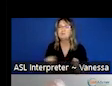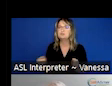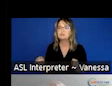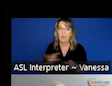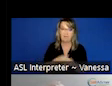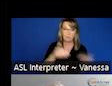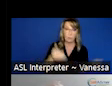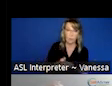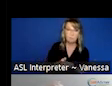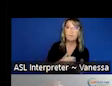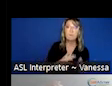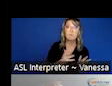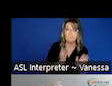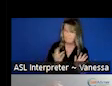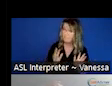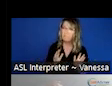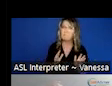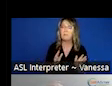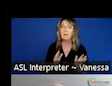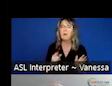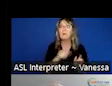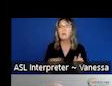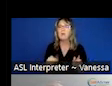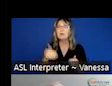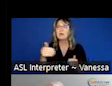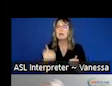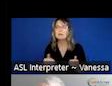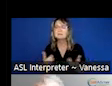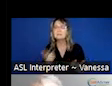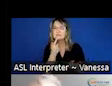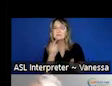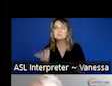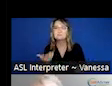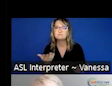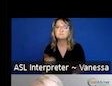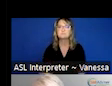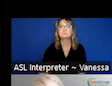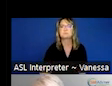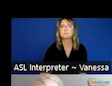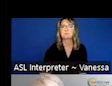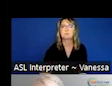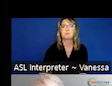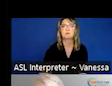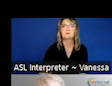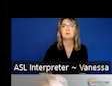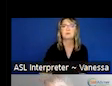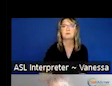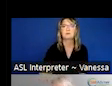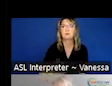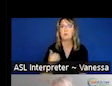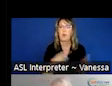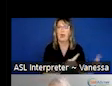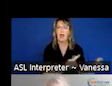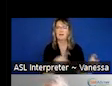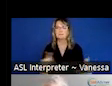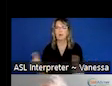them and have their opening greeting? What do they say first? Shall we ask the audience? let's ask the audience,